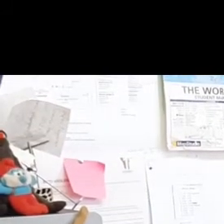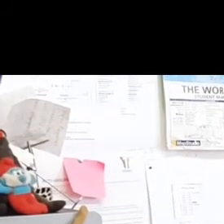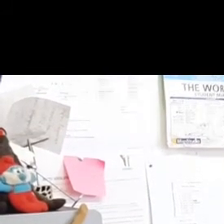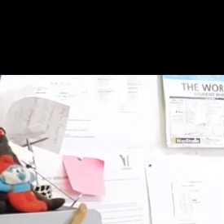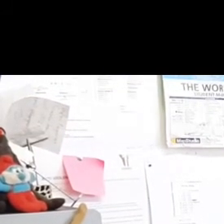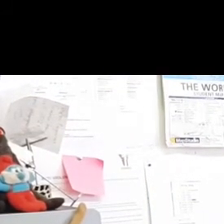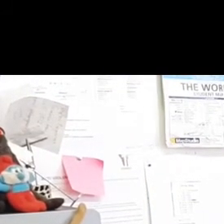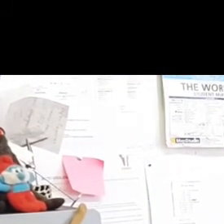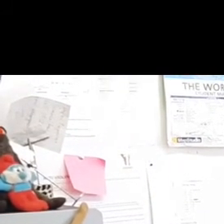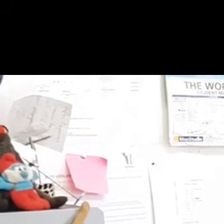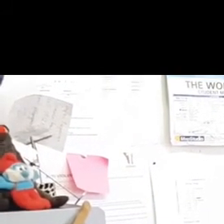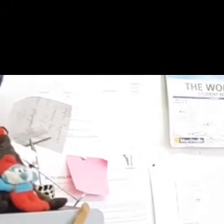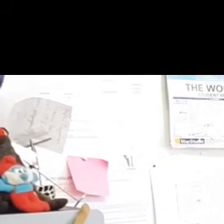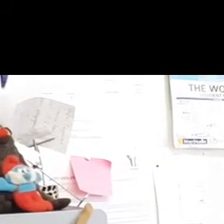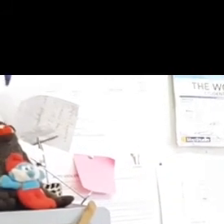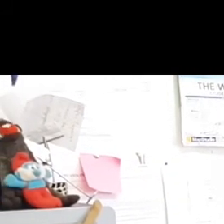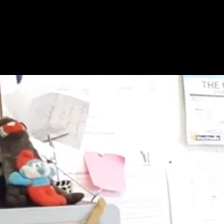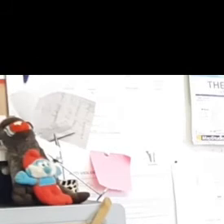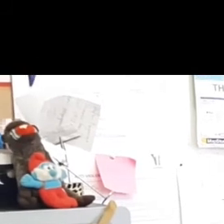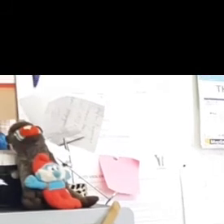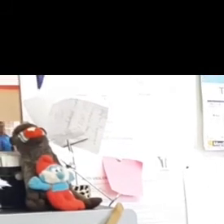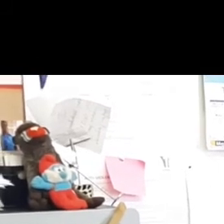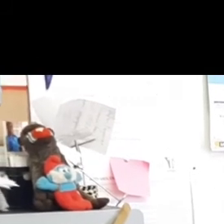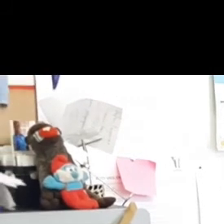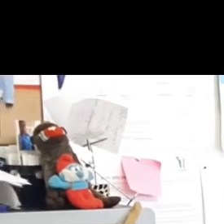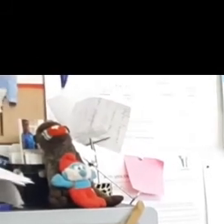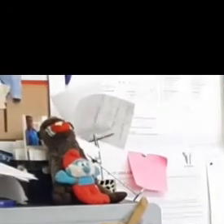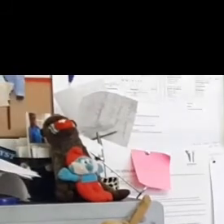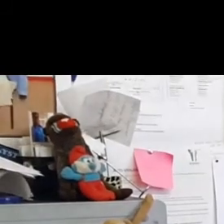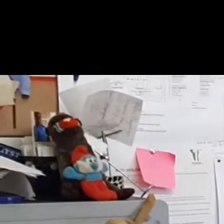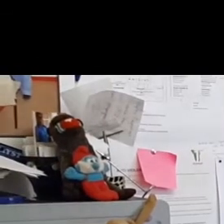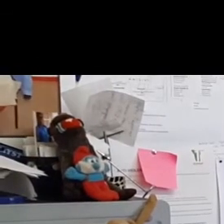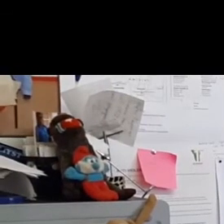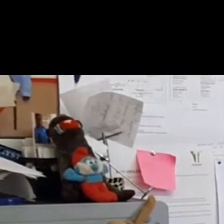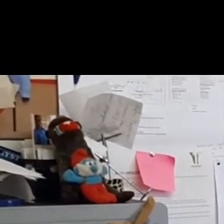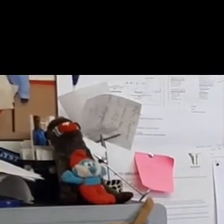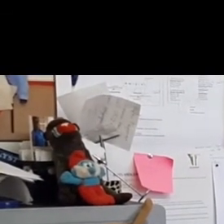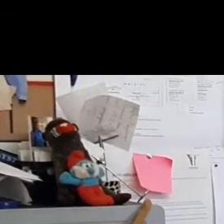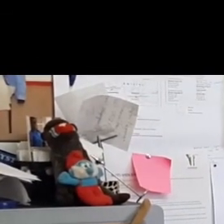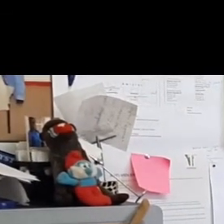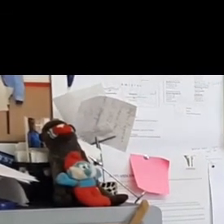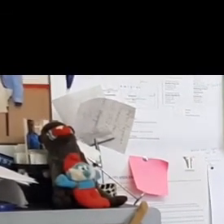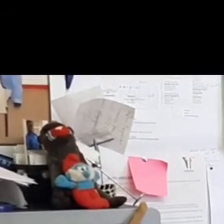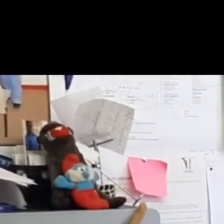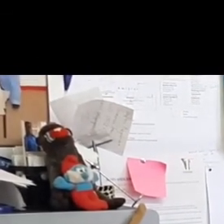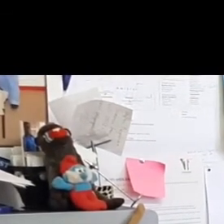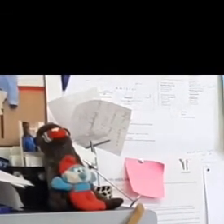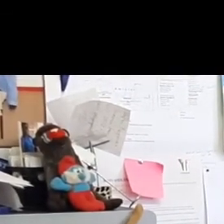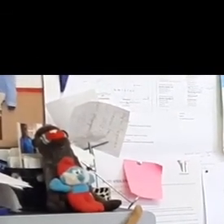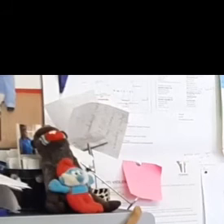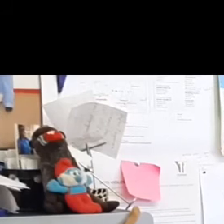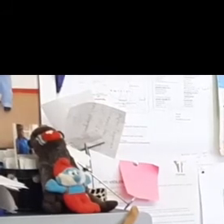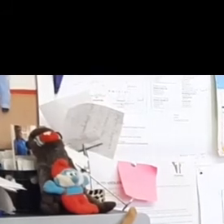the learners, as it is a mother tongue school, and they will also appreciate if you can